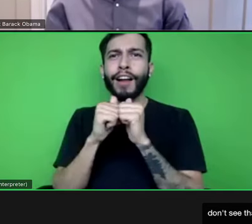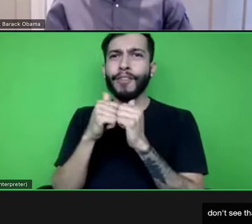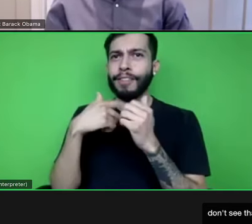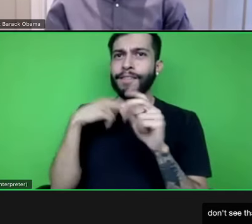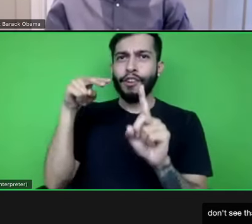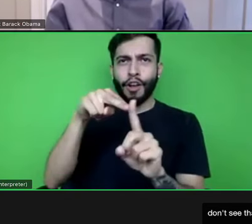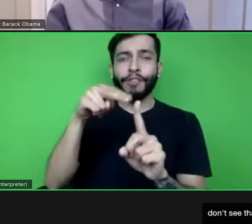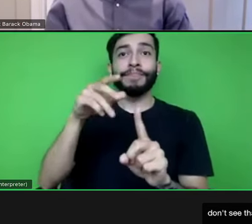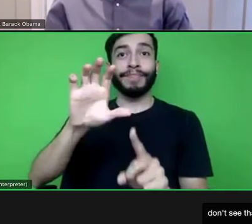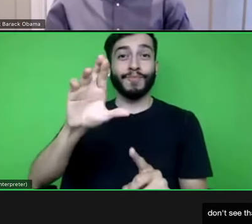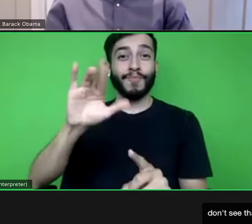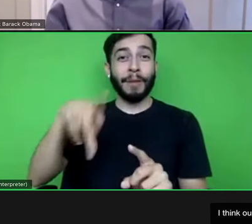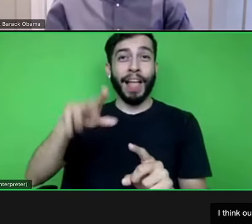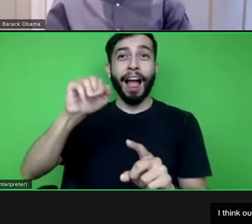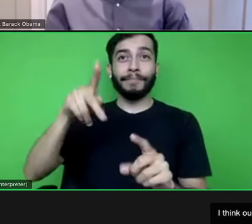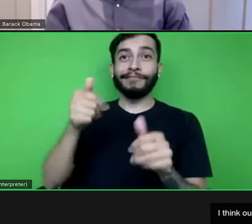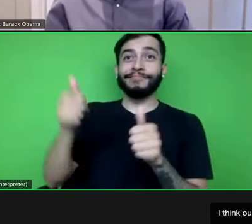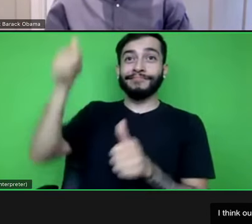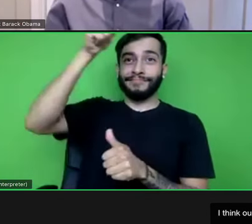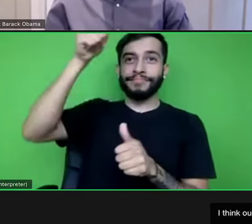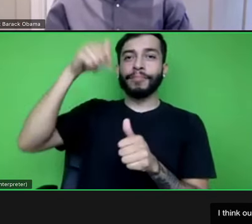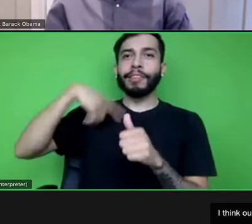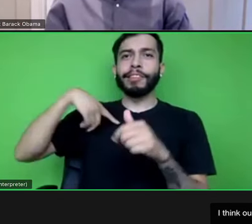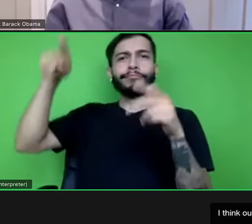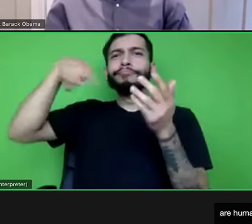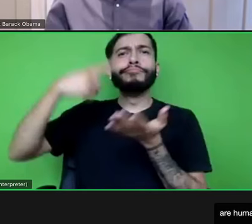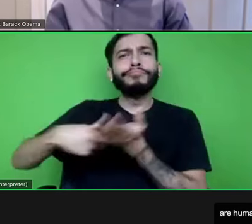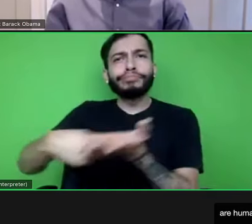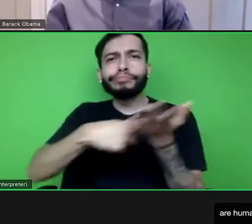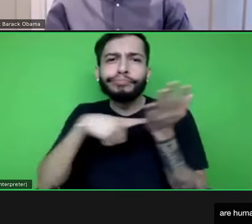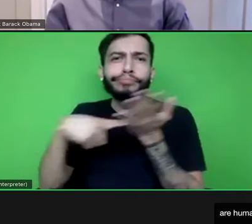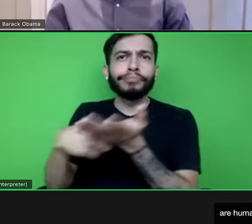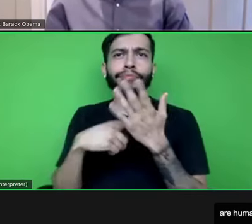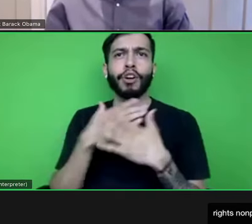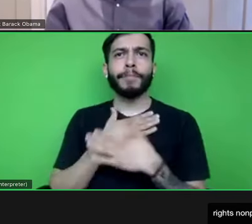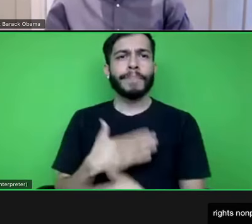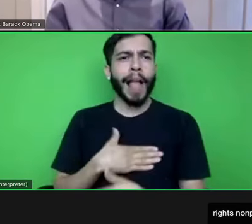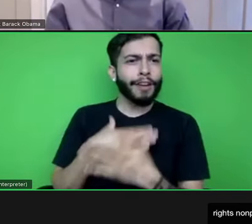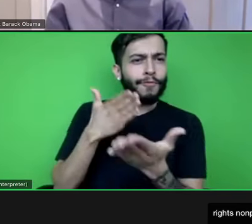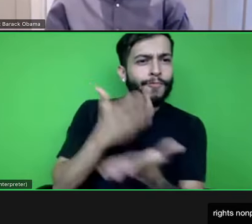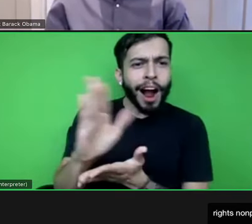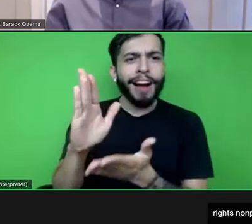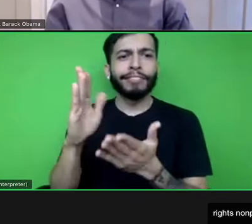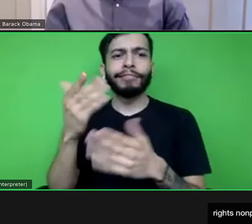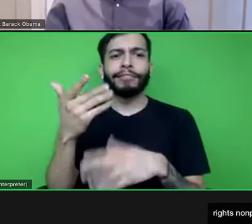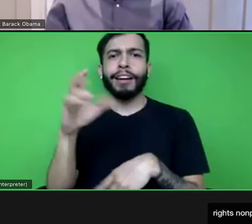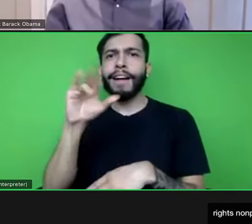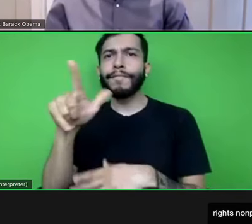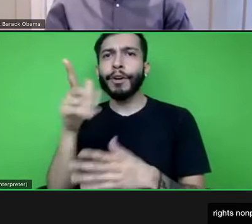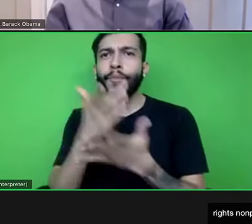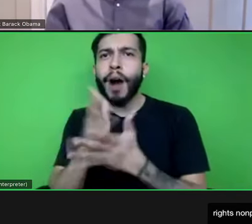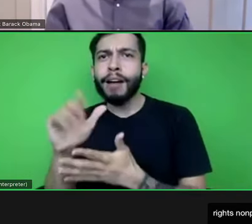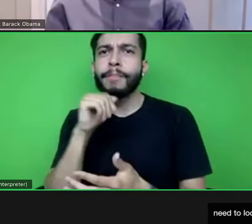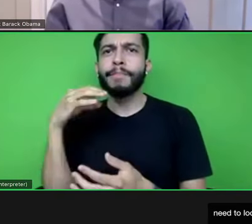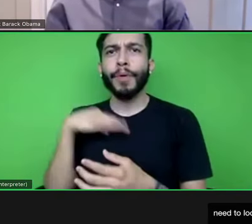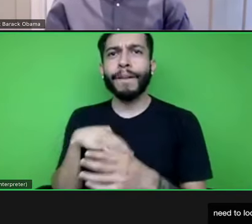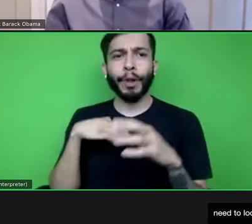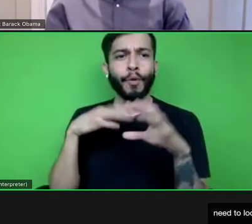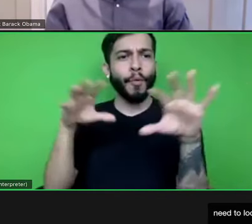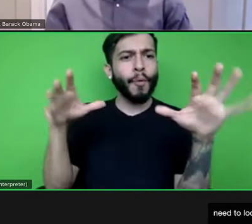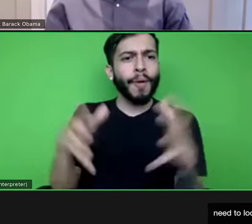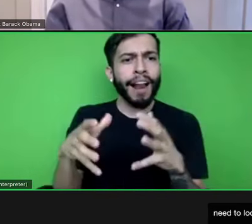human rights and civil rights nonprofit organizations need to look at, are we hiring disabled people? How is disability